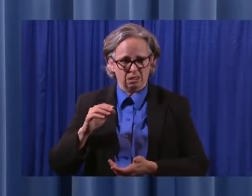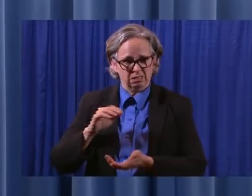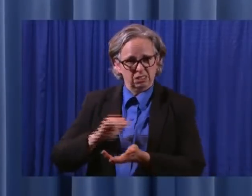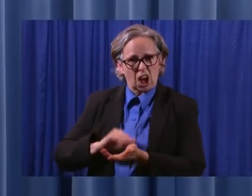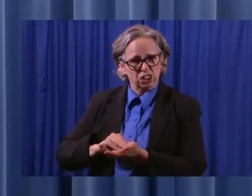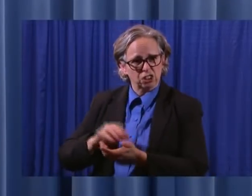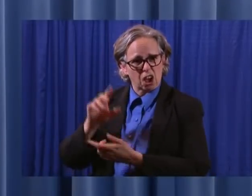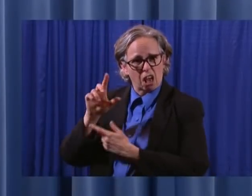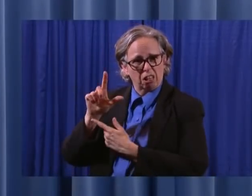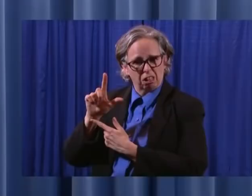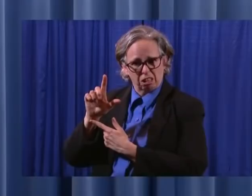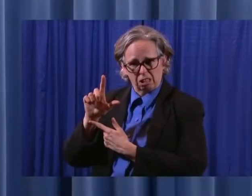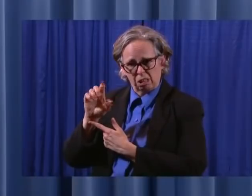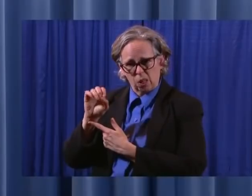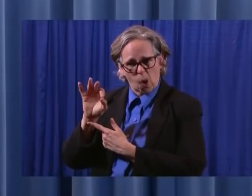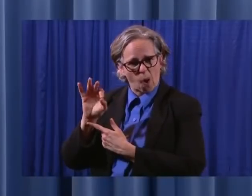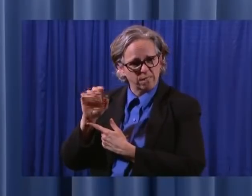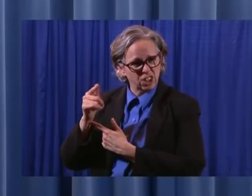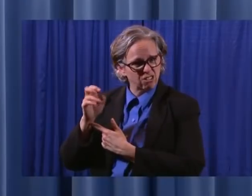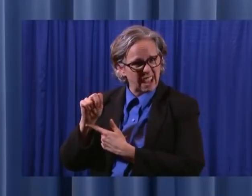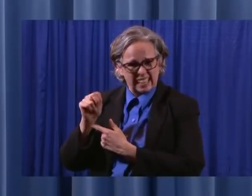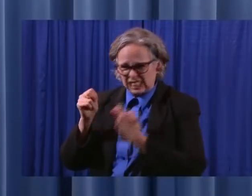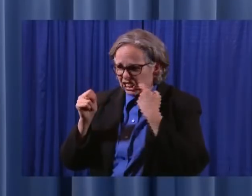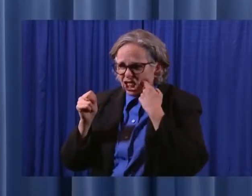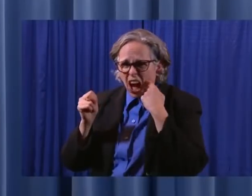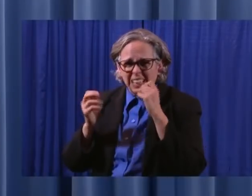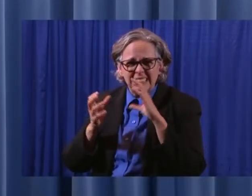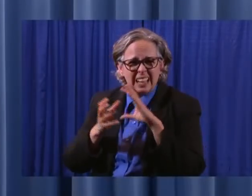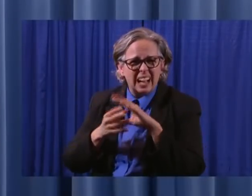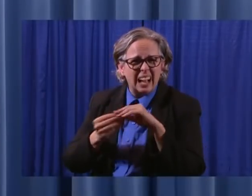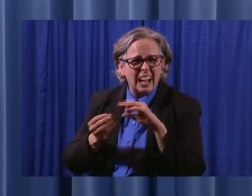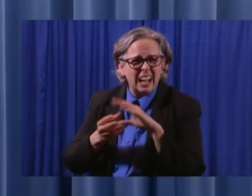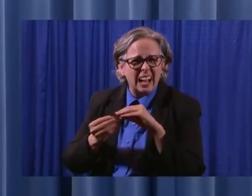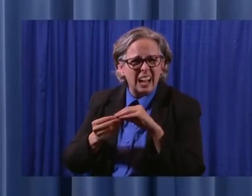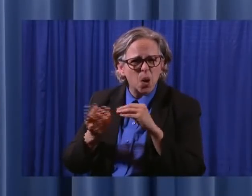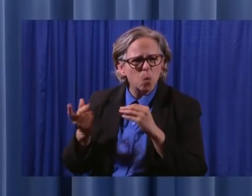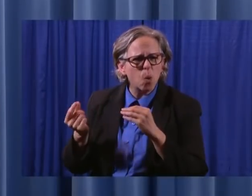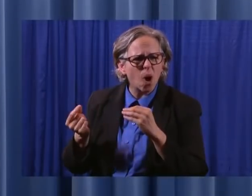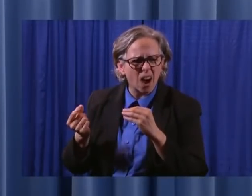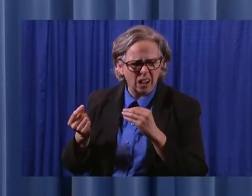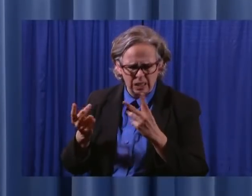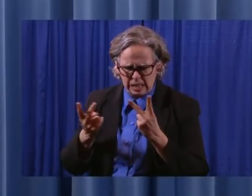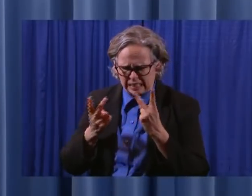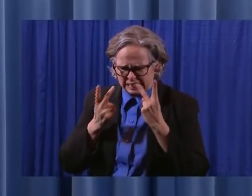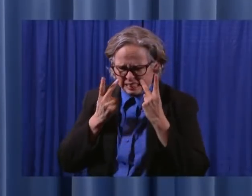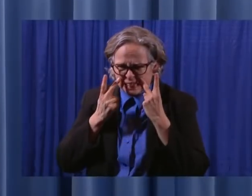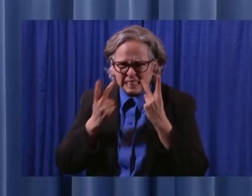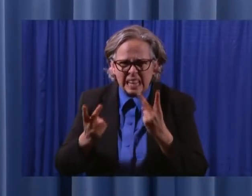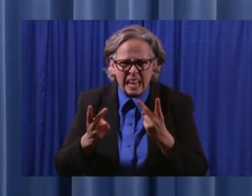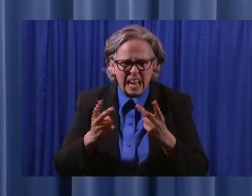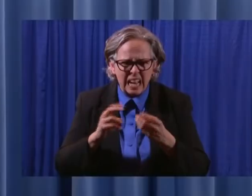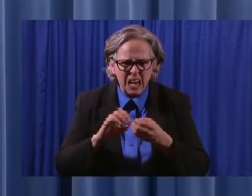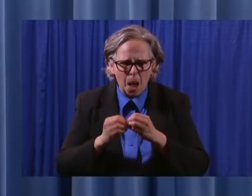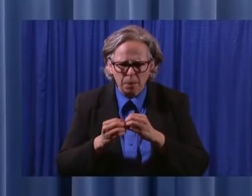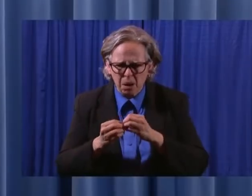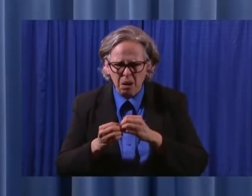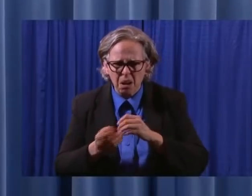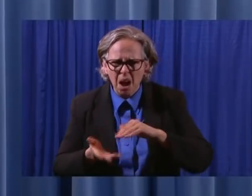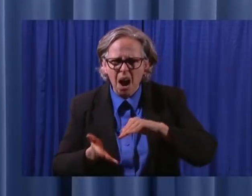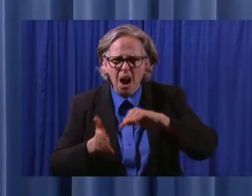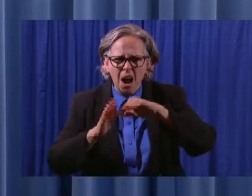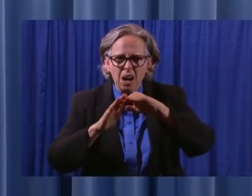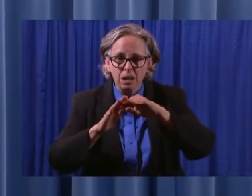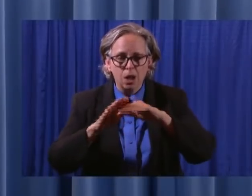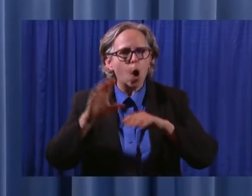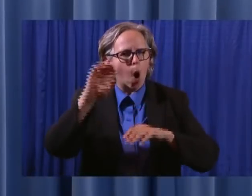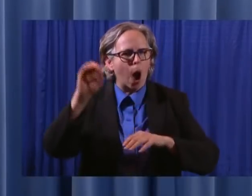is the message, the ads that are starting to run now, and I hope Ohioans are starting to see, we can get through this, Ohioans. We can see